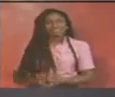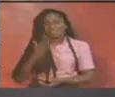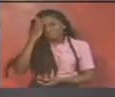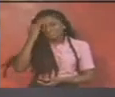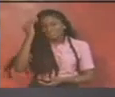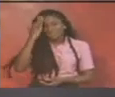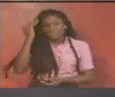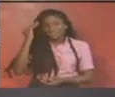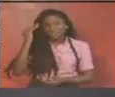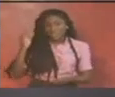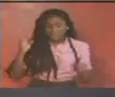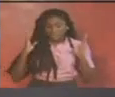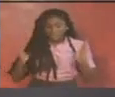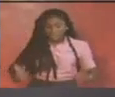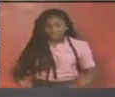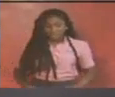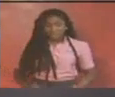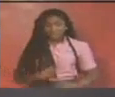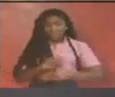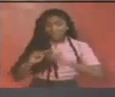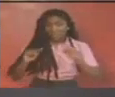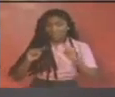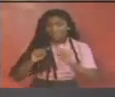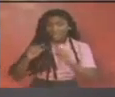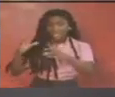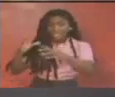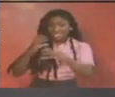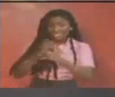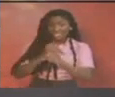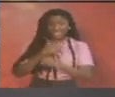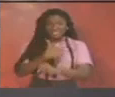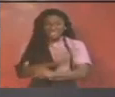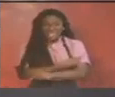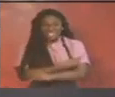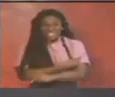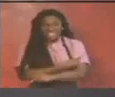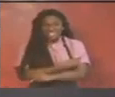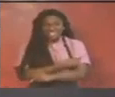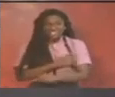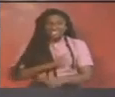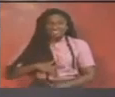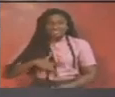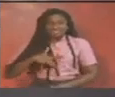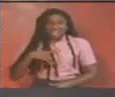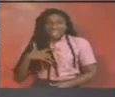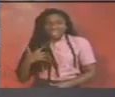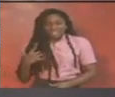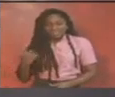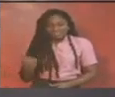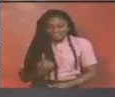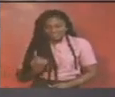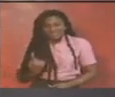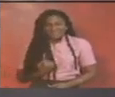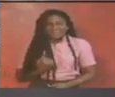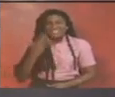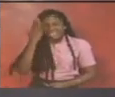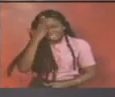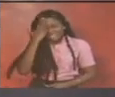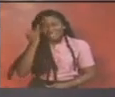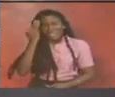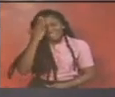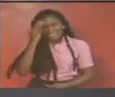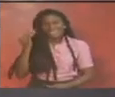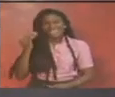it receives a vaccine, tends to react and build an immune response to it, which is why we usually